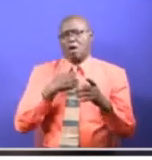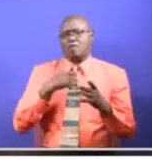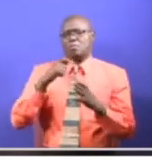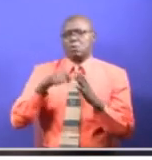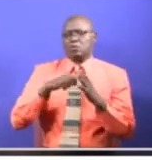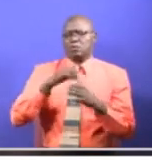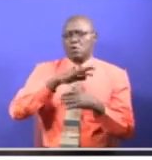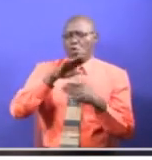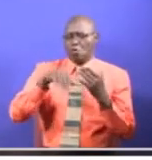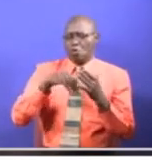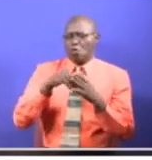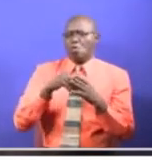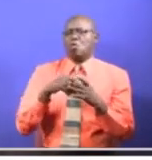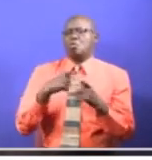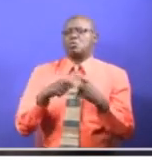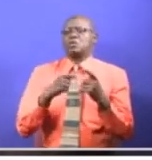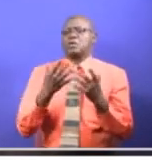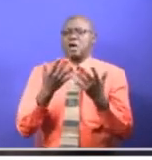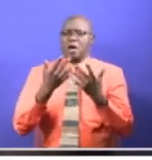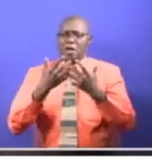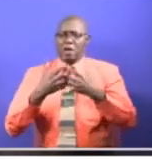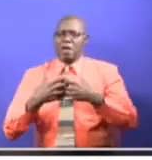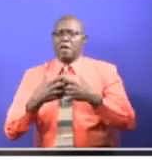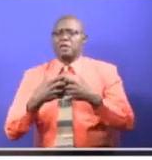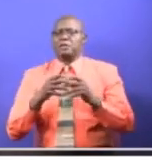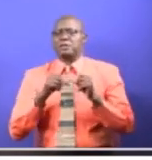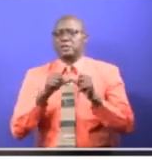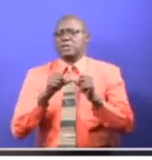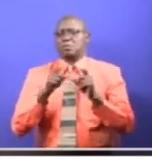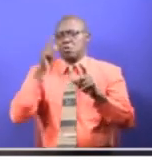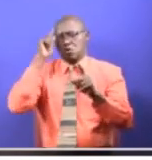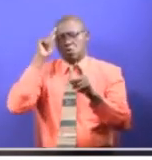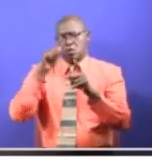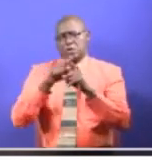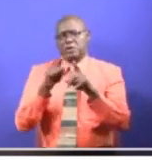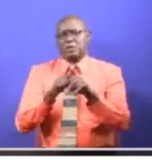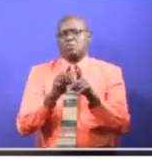processes aligned to the Sustainable Development Goals as set out by the United Nations.